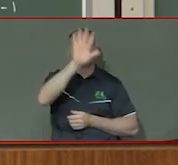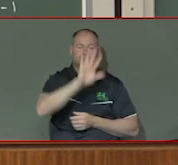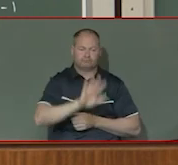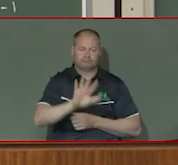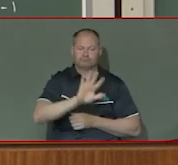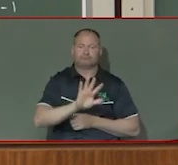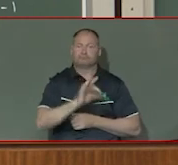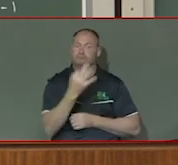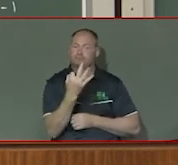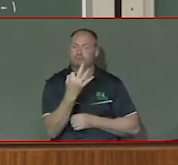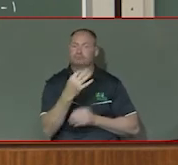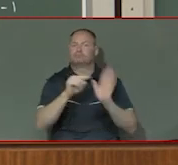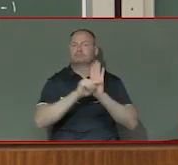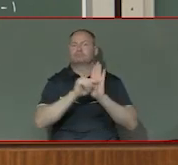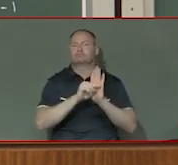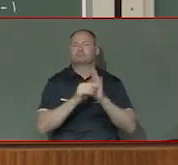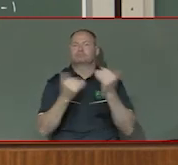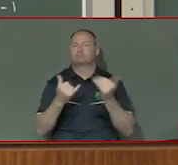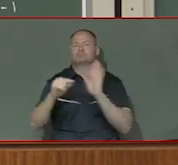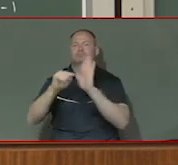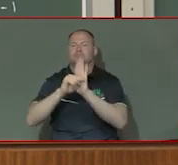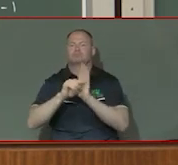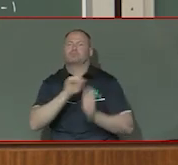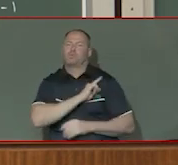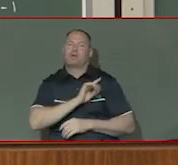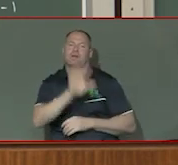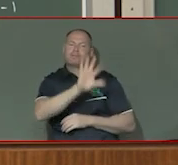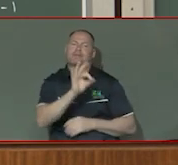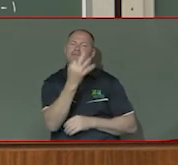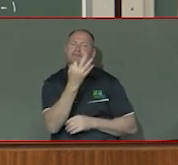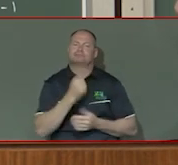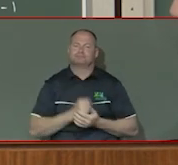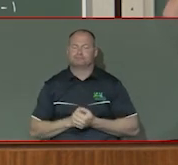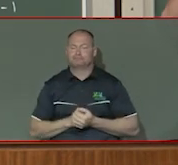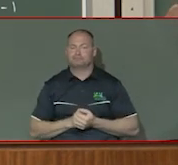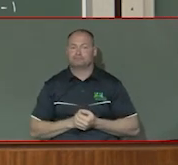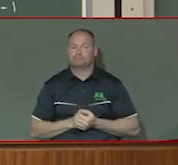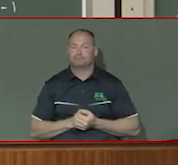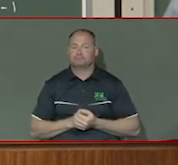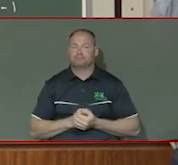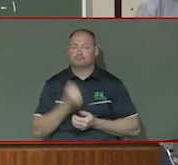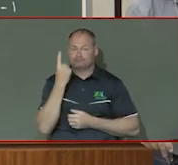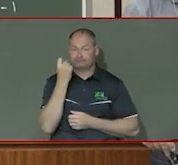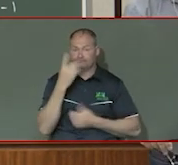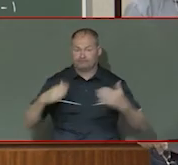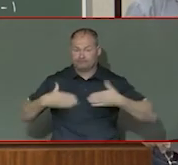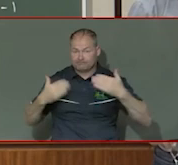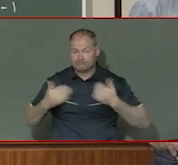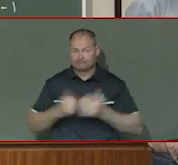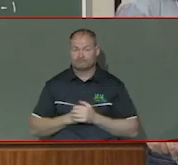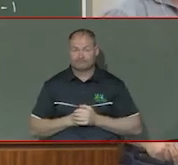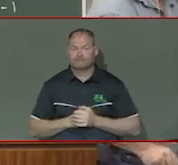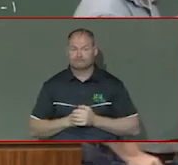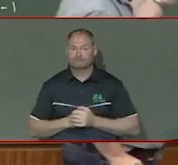negative, so it's negative the cos of theta. Are you with me? Are you happy? All right. So people,